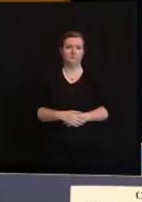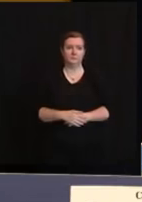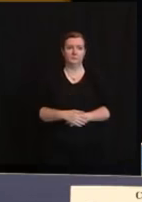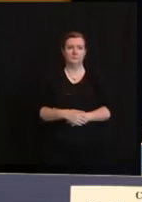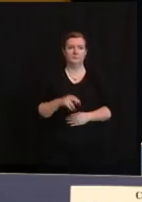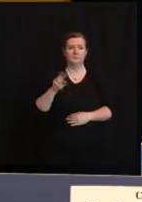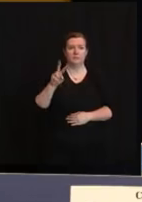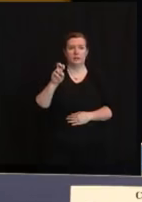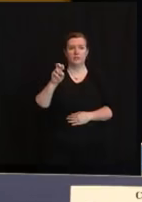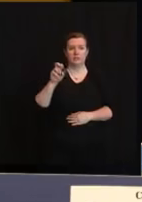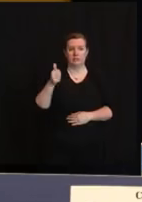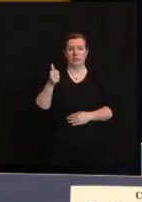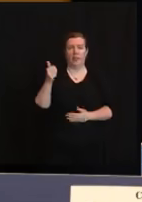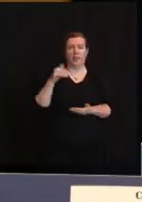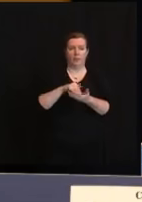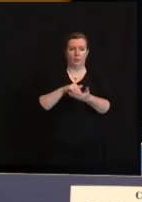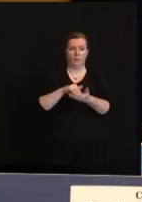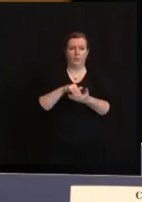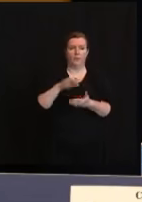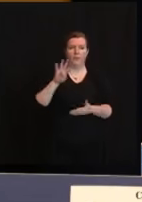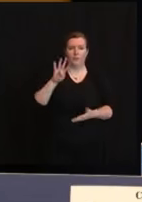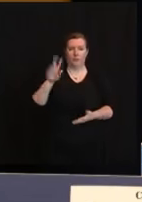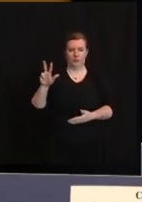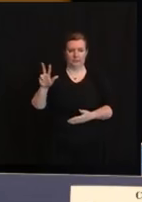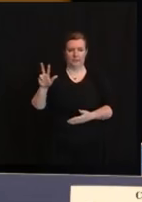210,043 individuals have been tested,